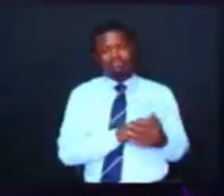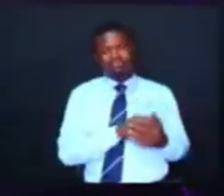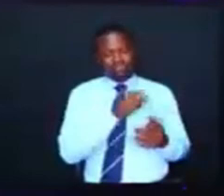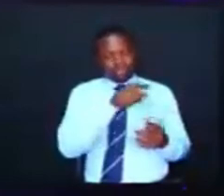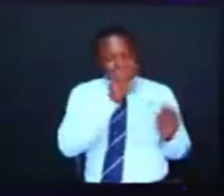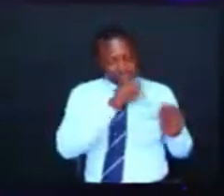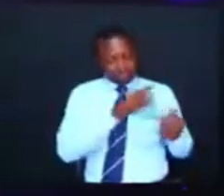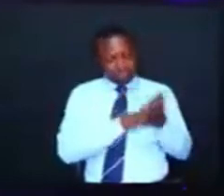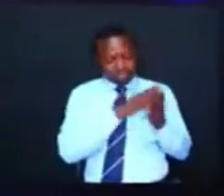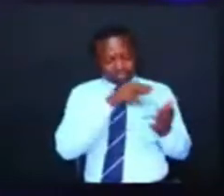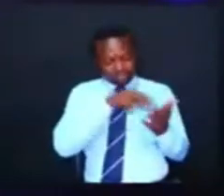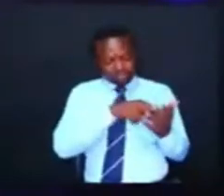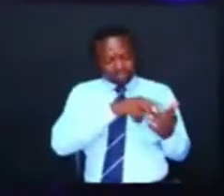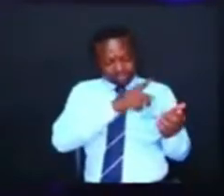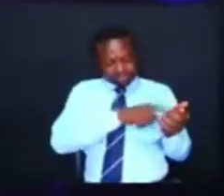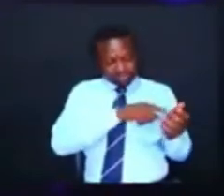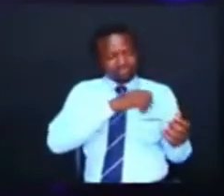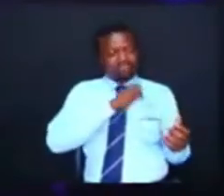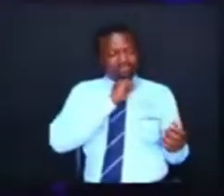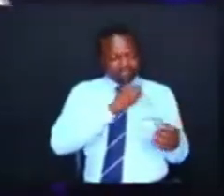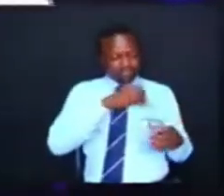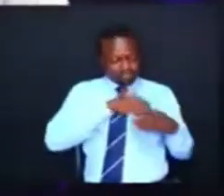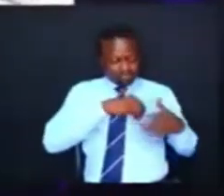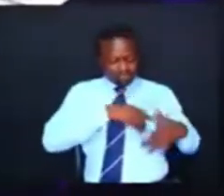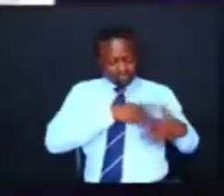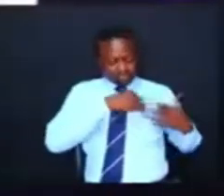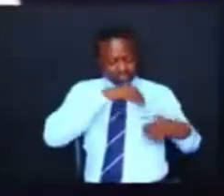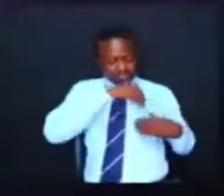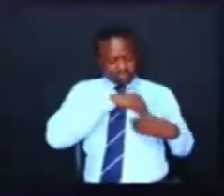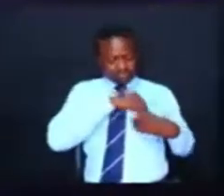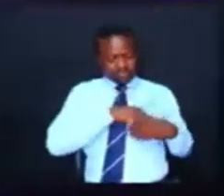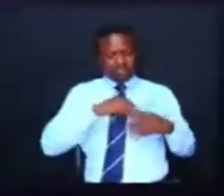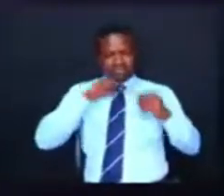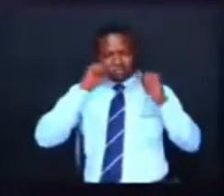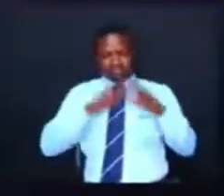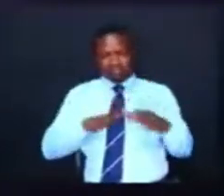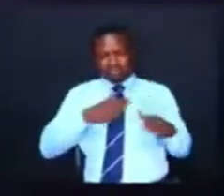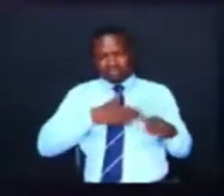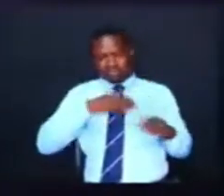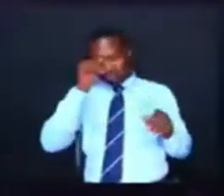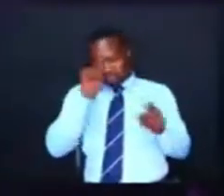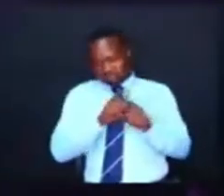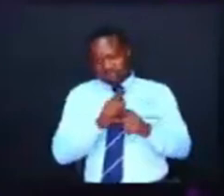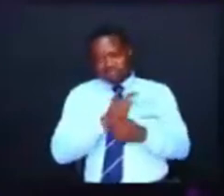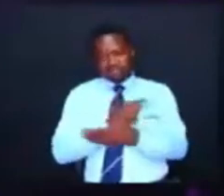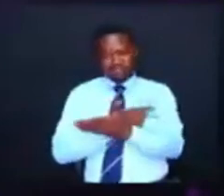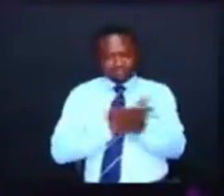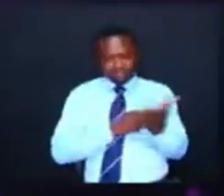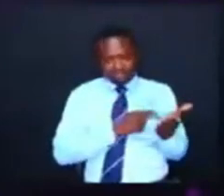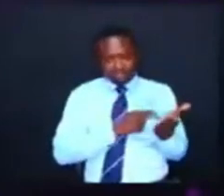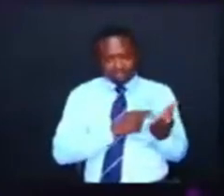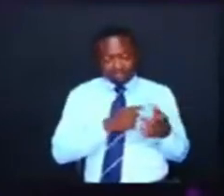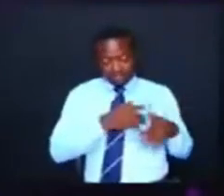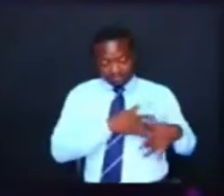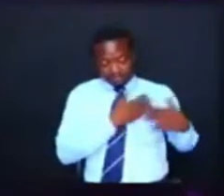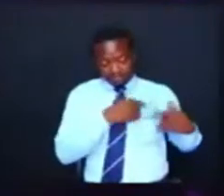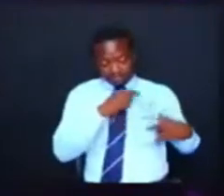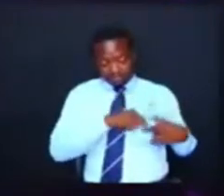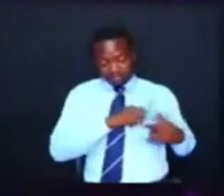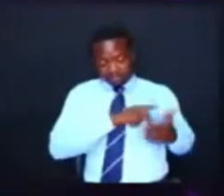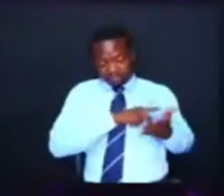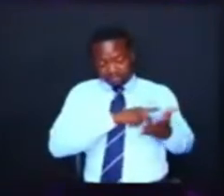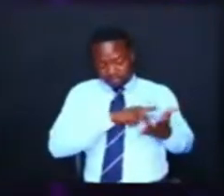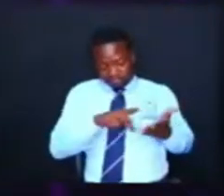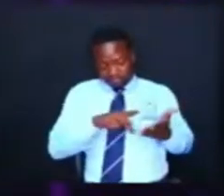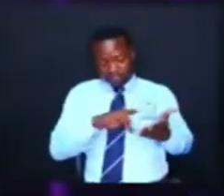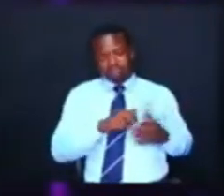On the inside, blessed are you, oh my brother, when your heart is